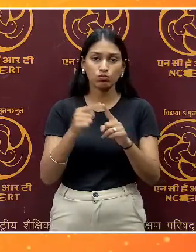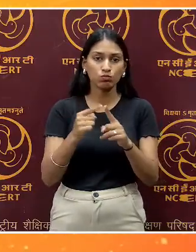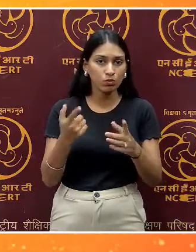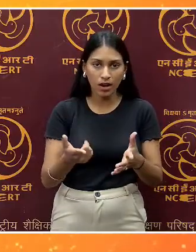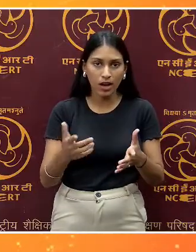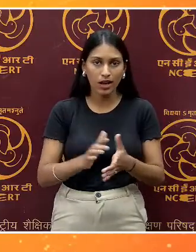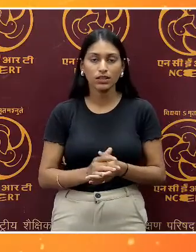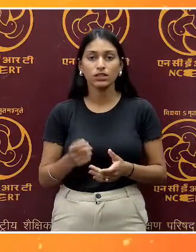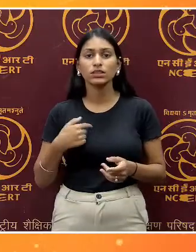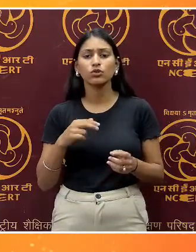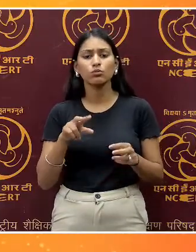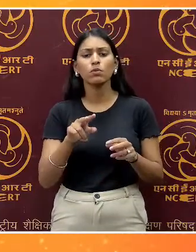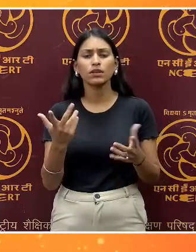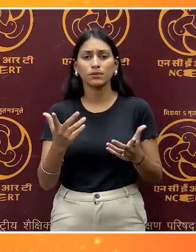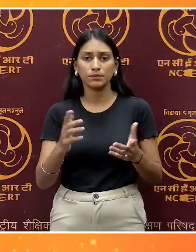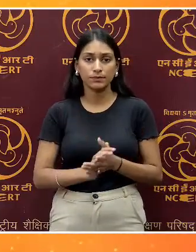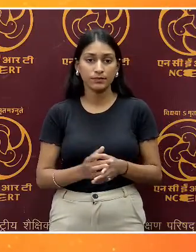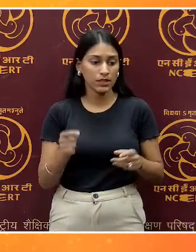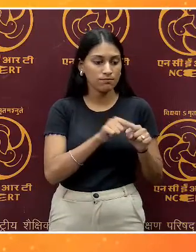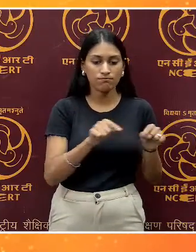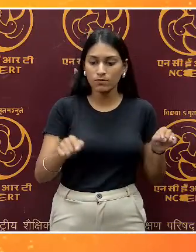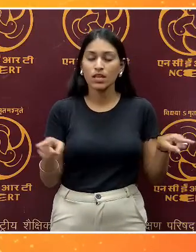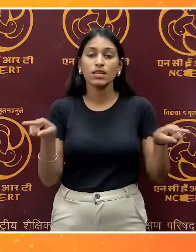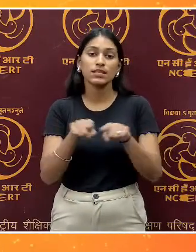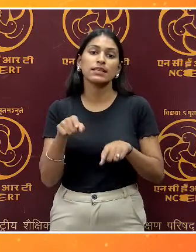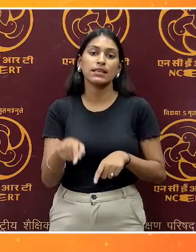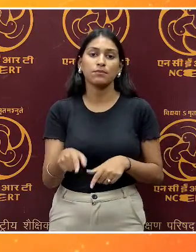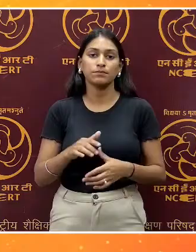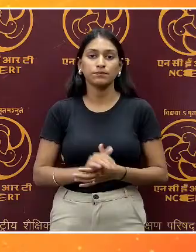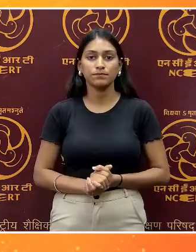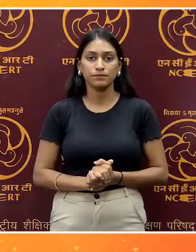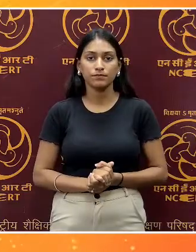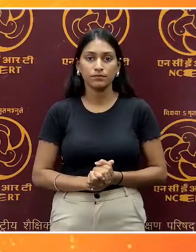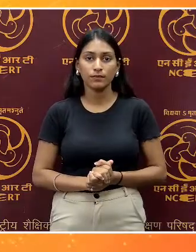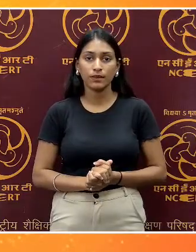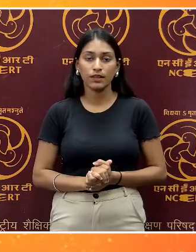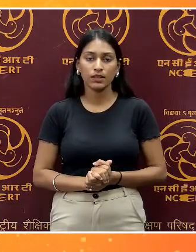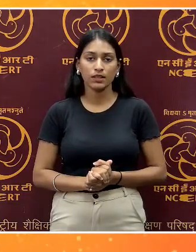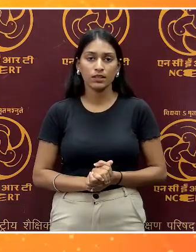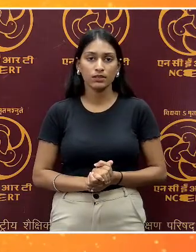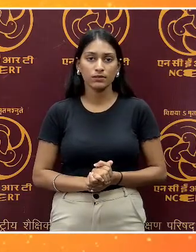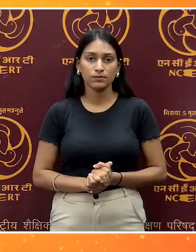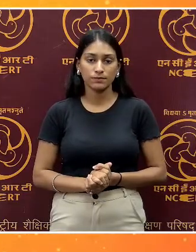the vector. So, modulus of vector A means